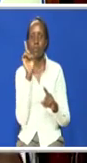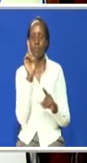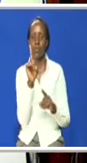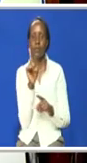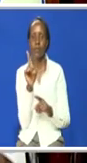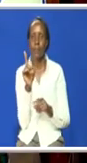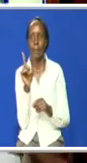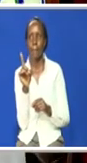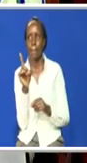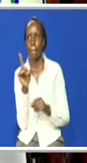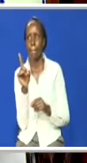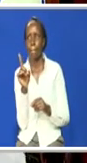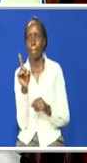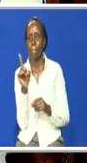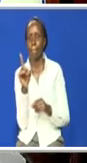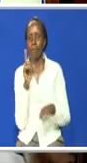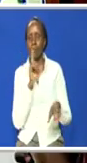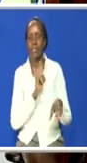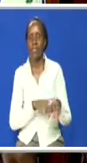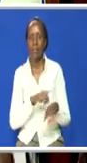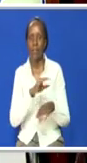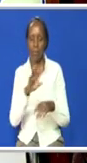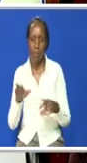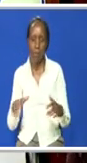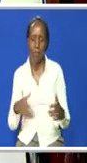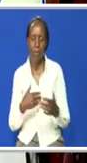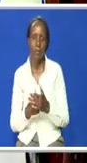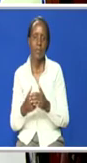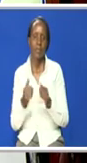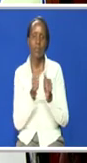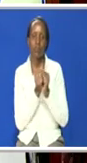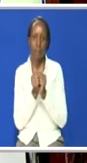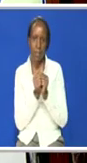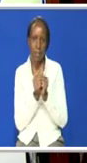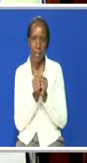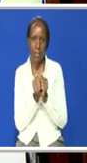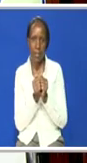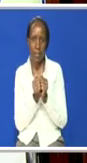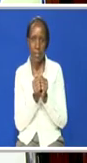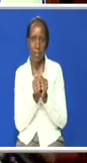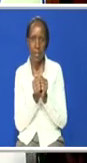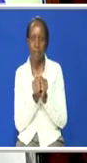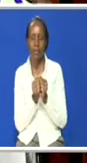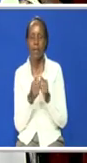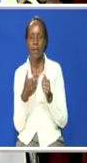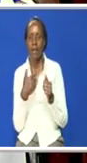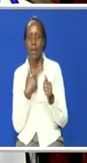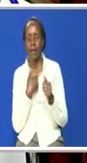2 plus 3 plus 1. When I put them all together, dear Lana, I